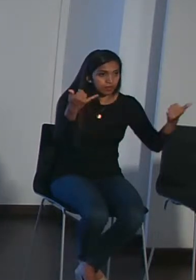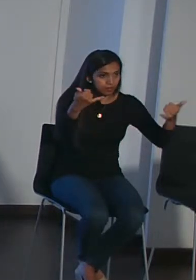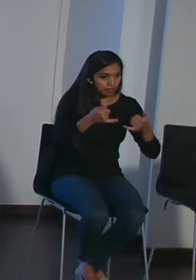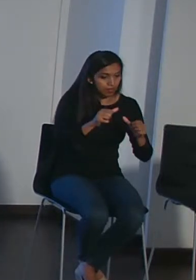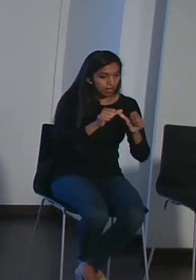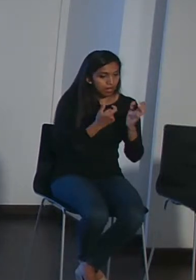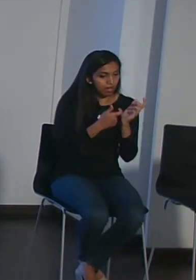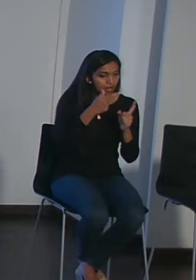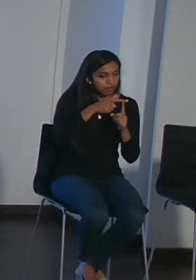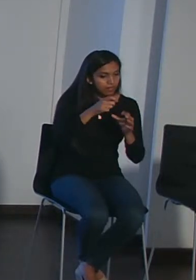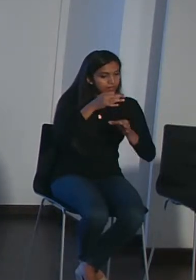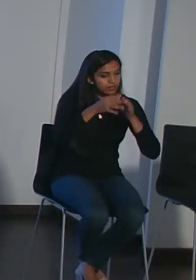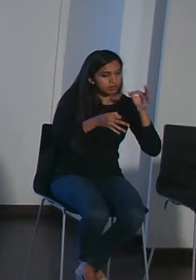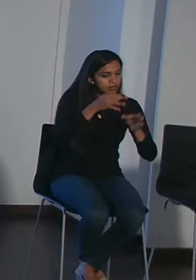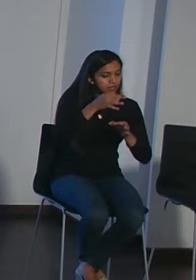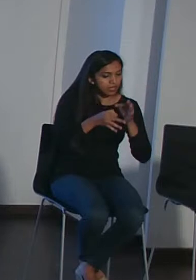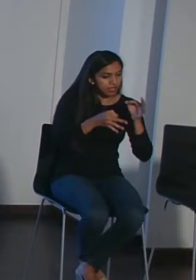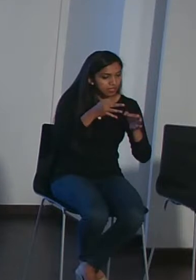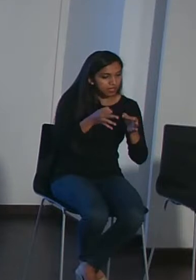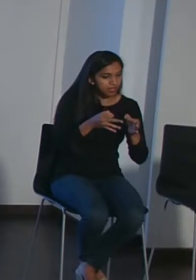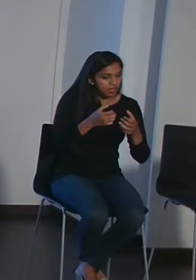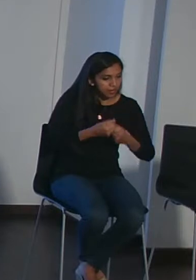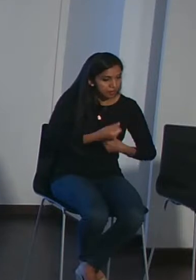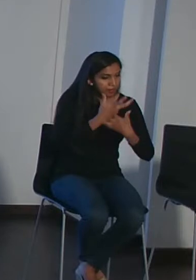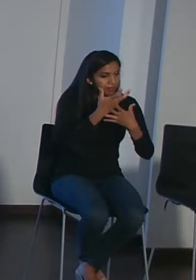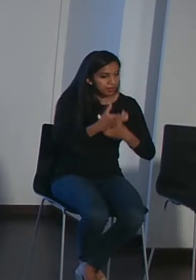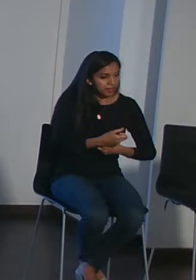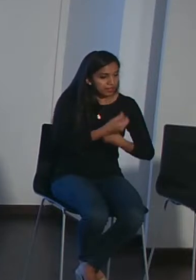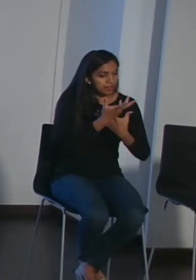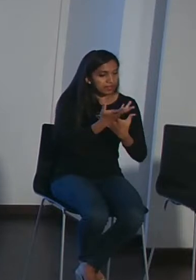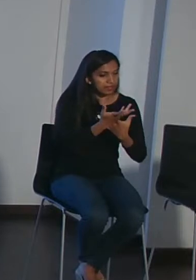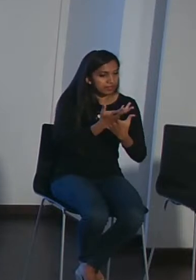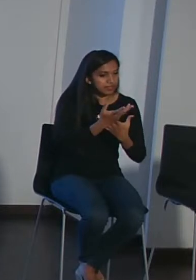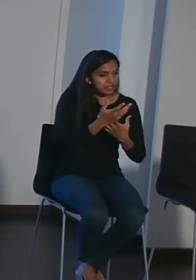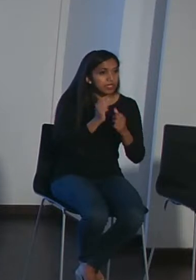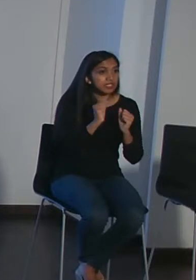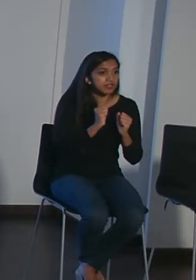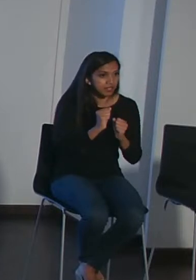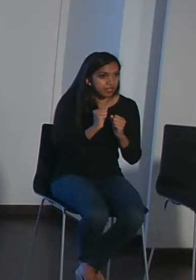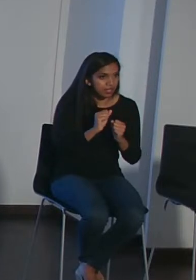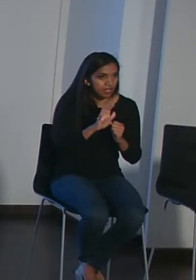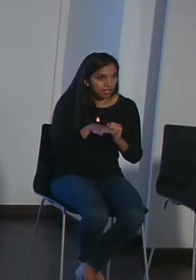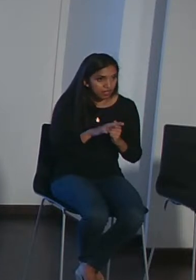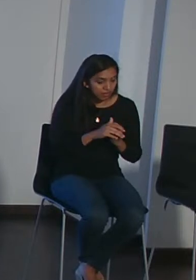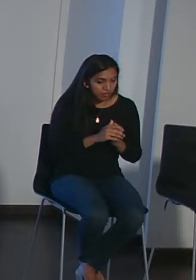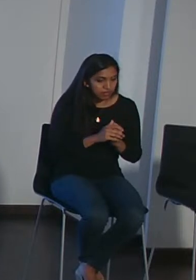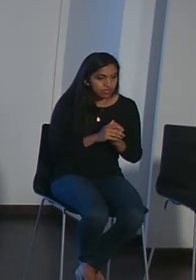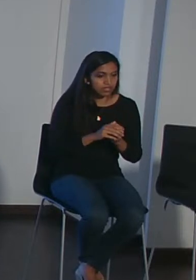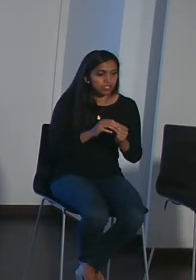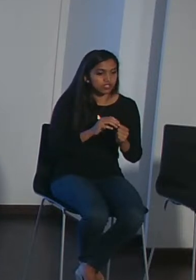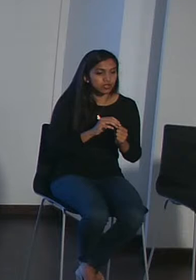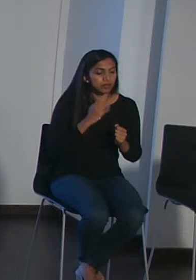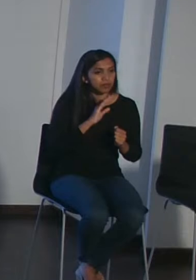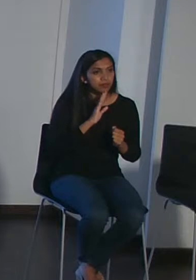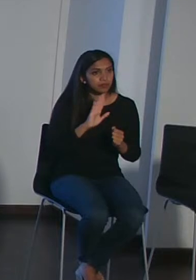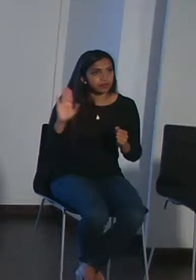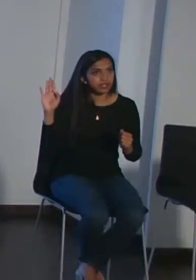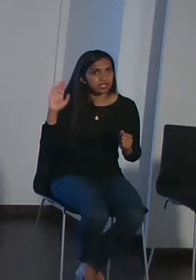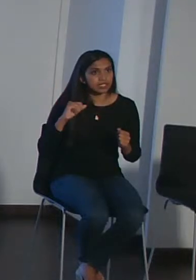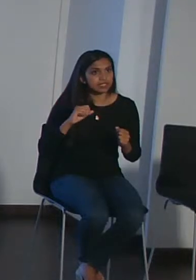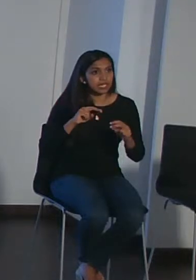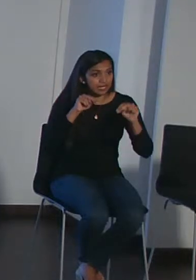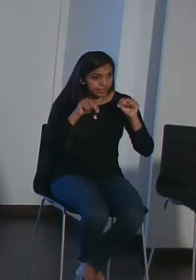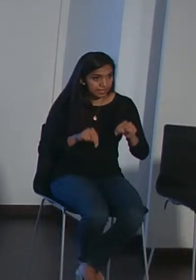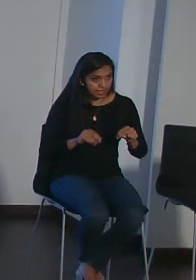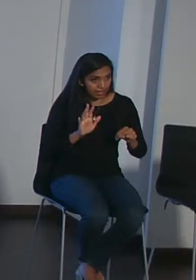to make that a part of how you experience. And the history of the space becomes something, it doesn't necessarily always become a